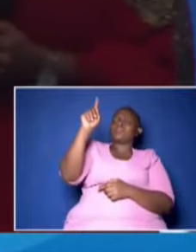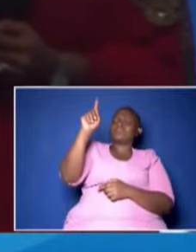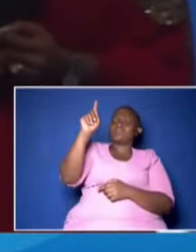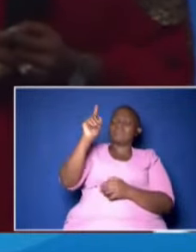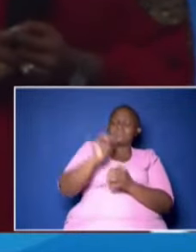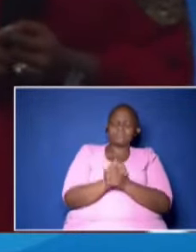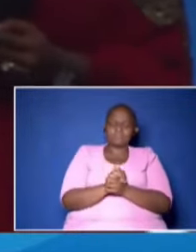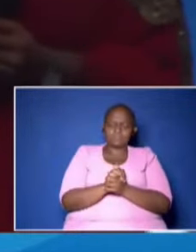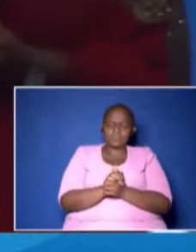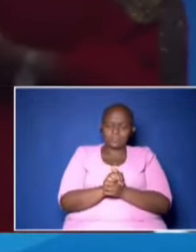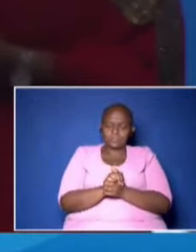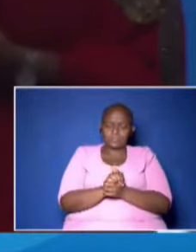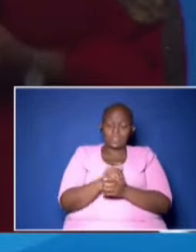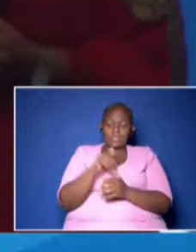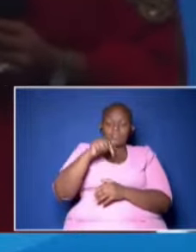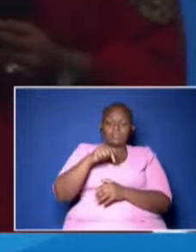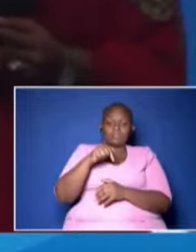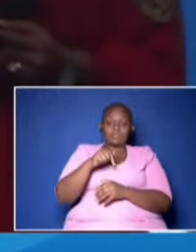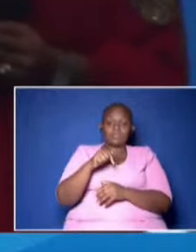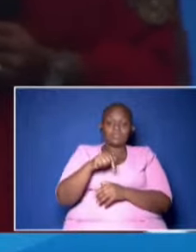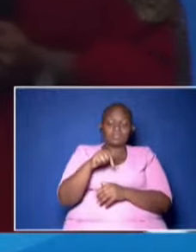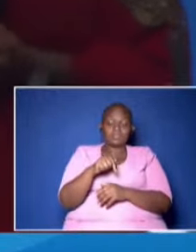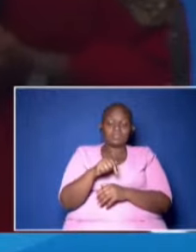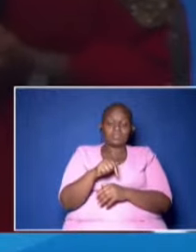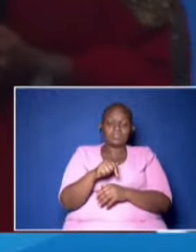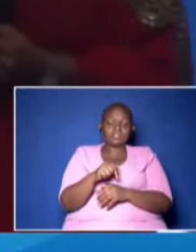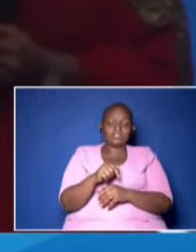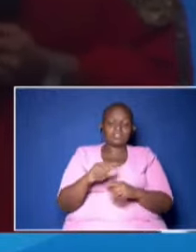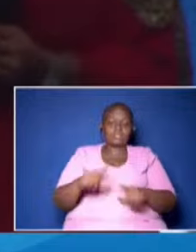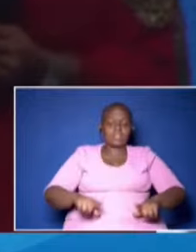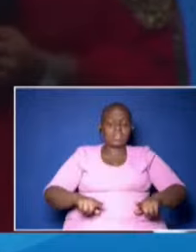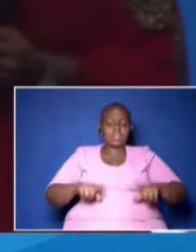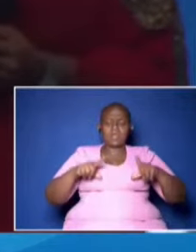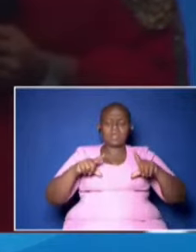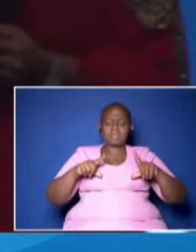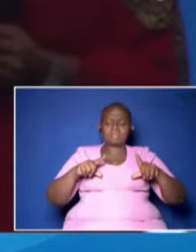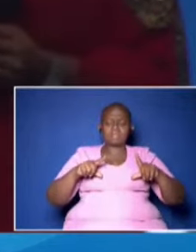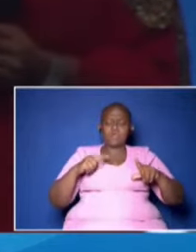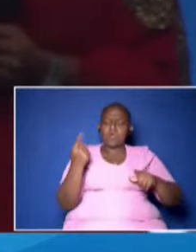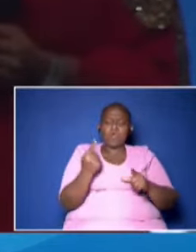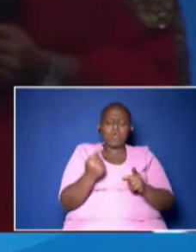thee this life is only a passing